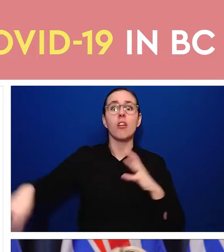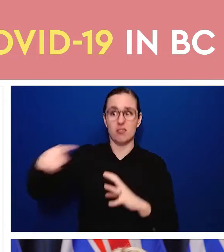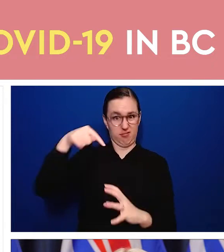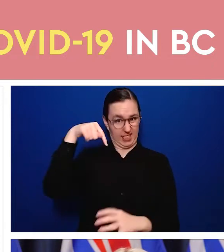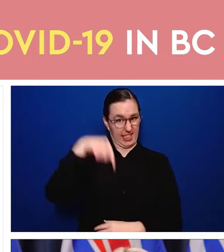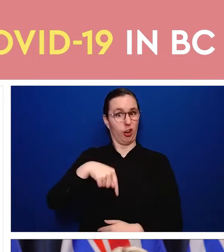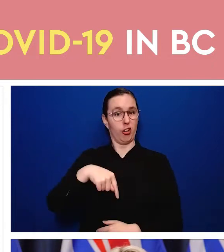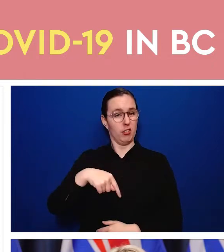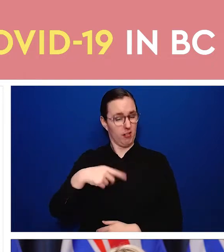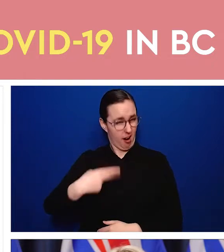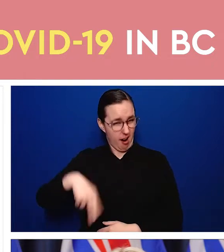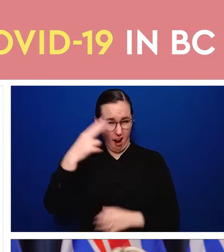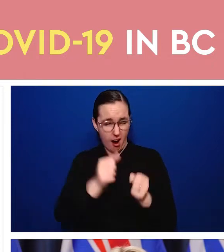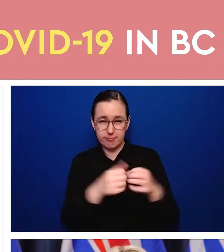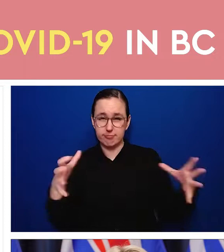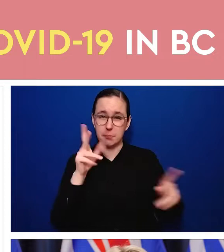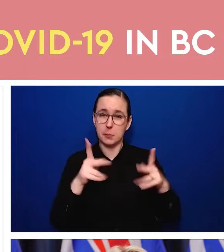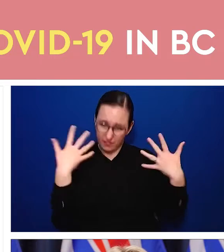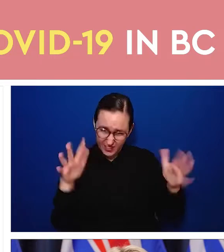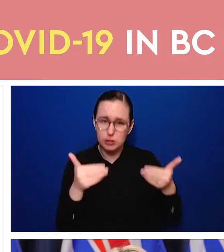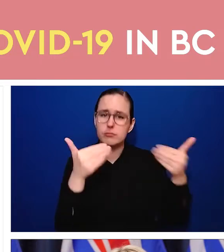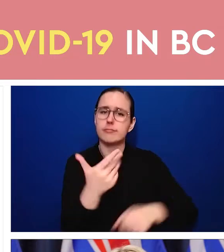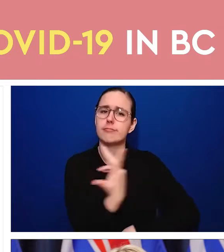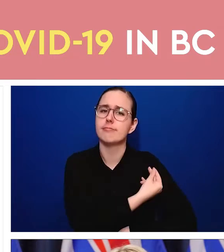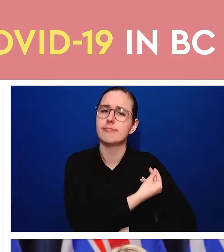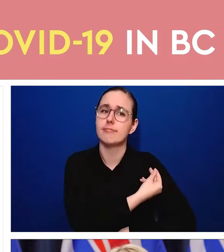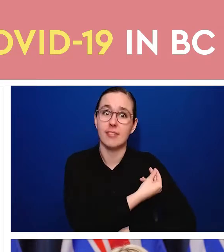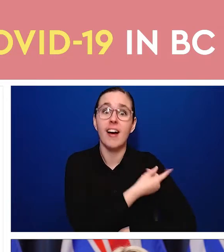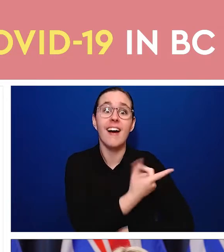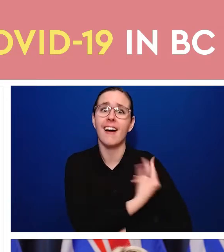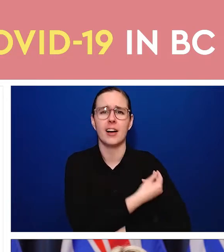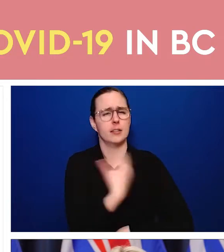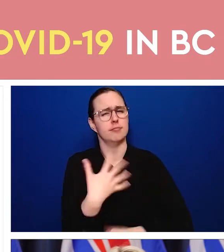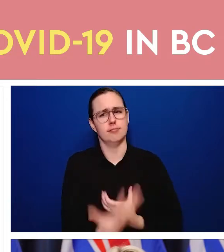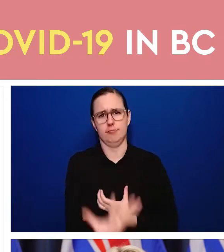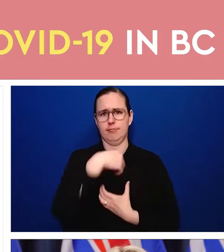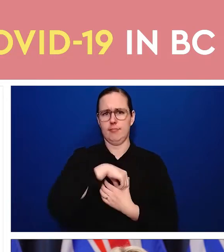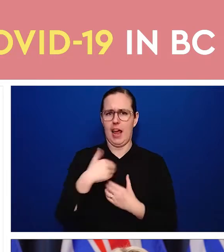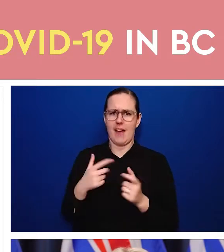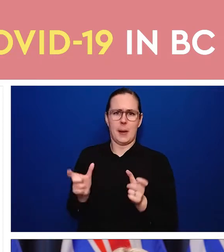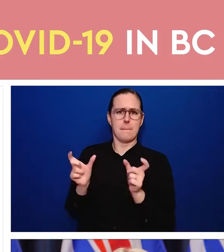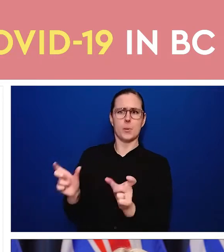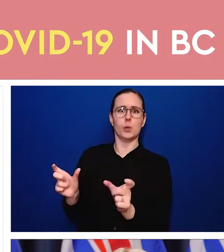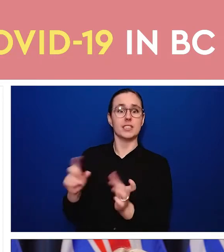vaccination and that immunity that we have across our communities has meant that we have been resilient in getting through